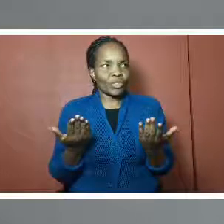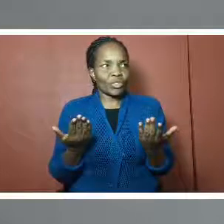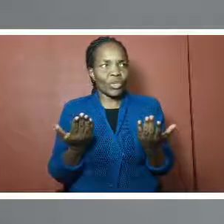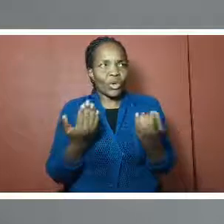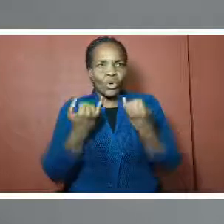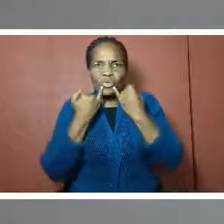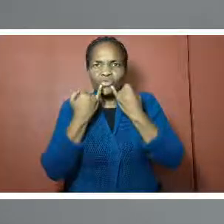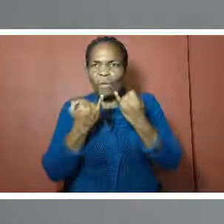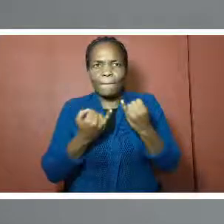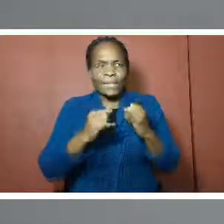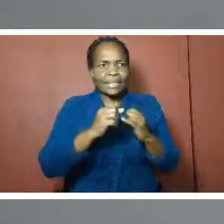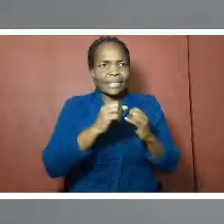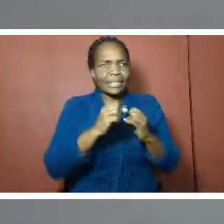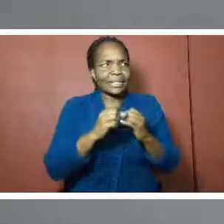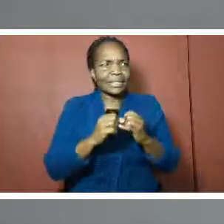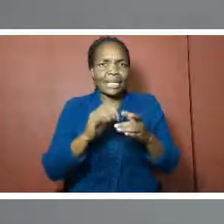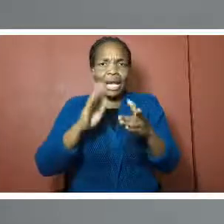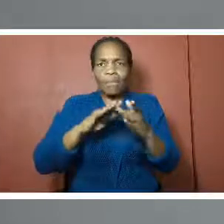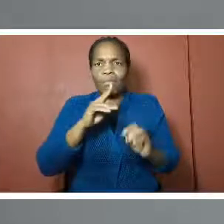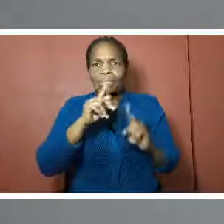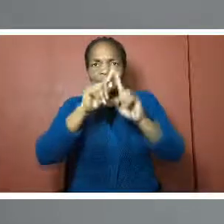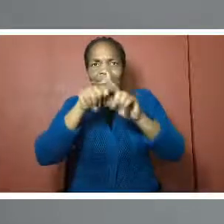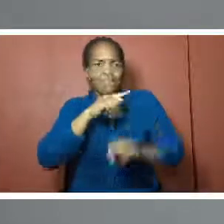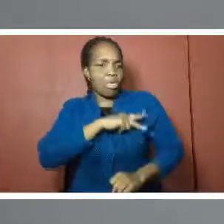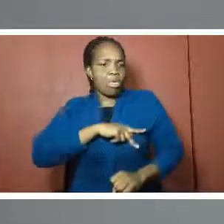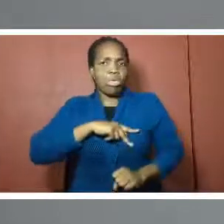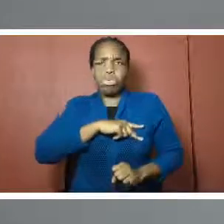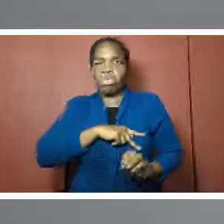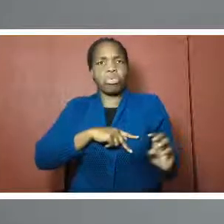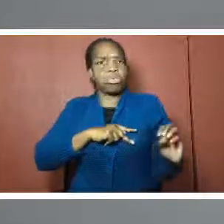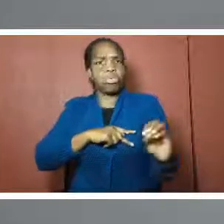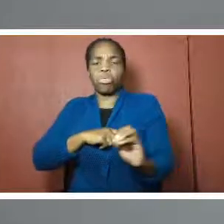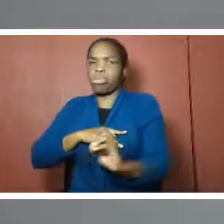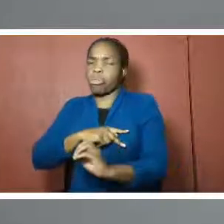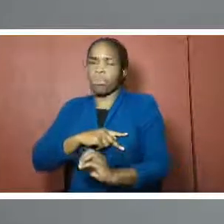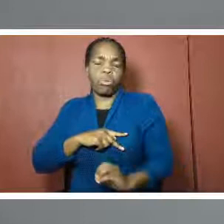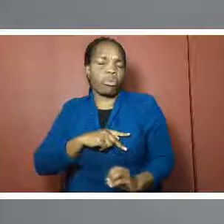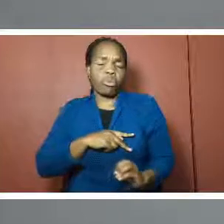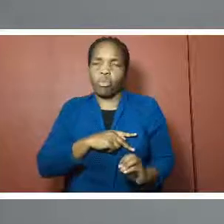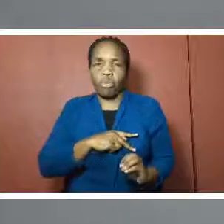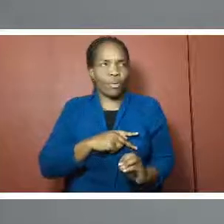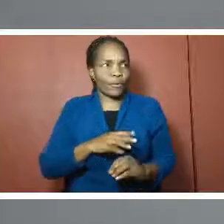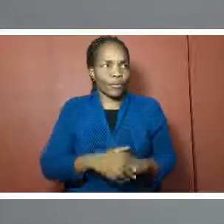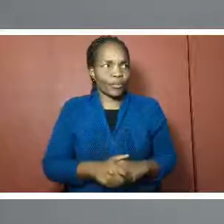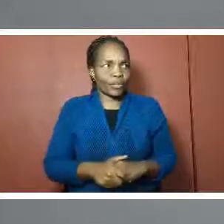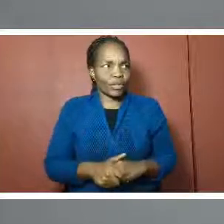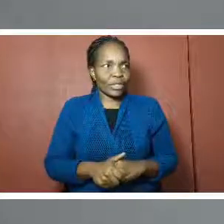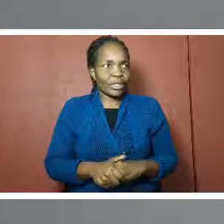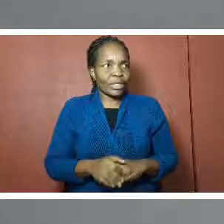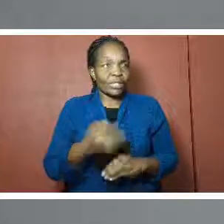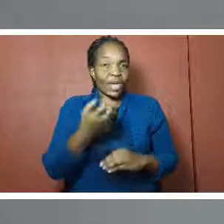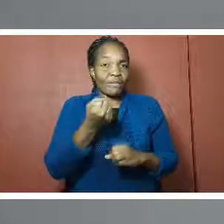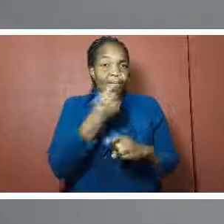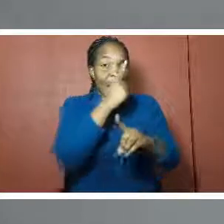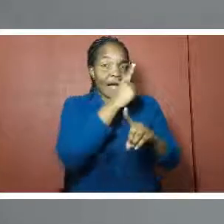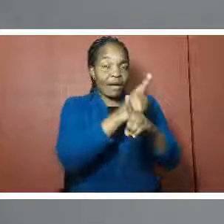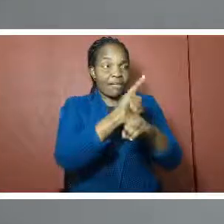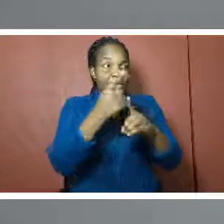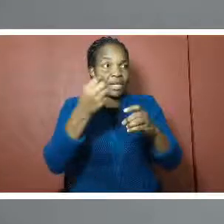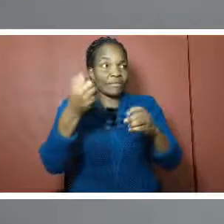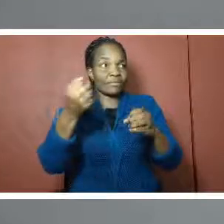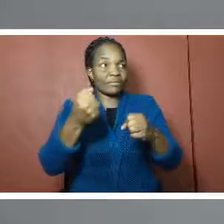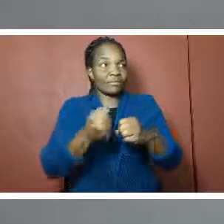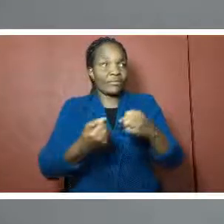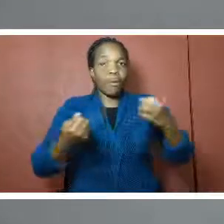information on professions. Yeah. So there was a truck from the government. Yeah. We